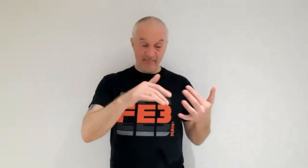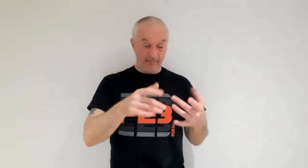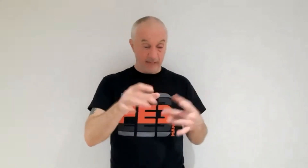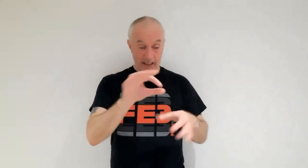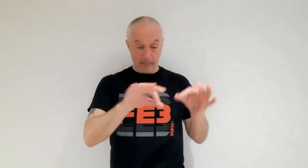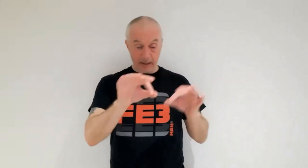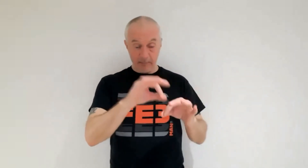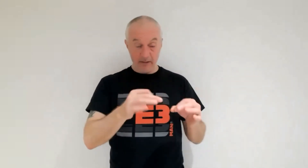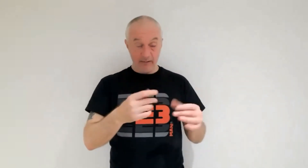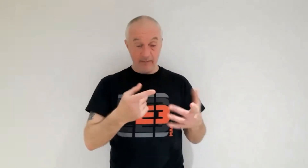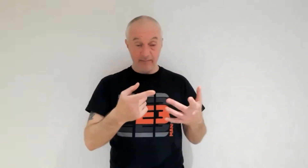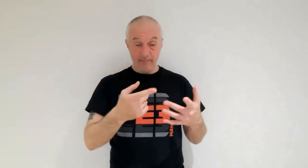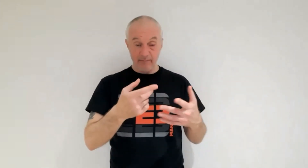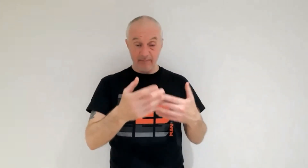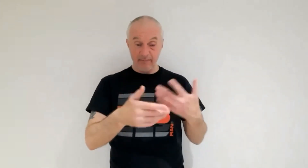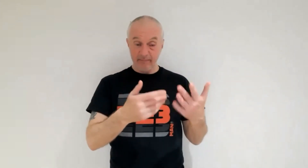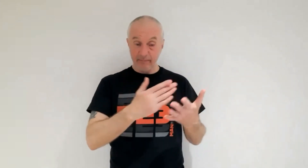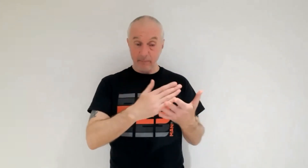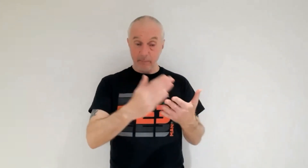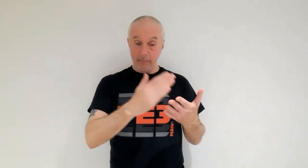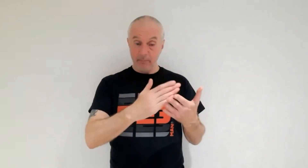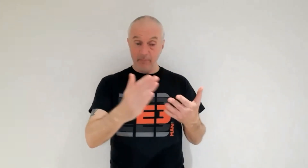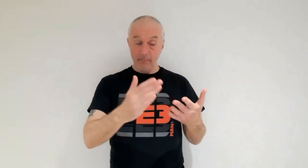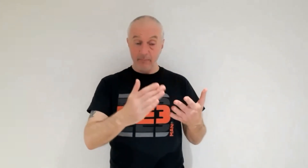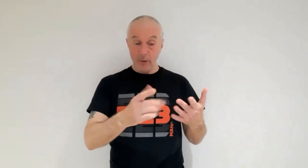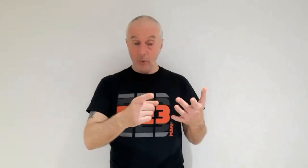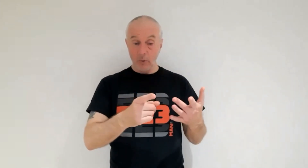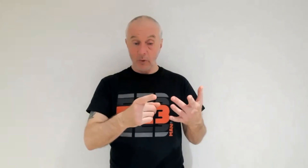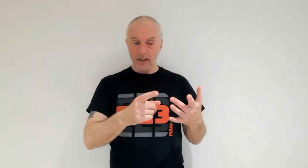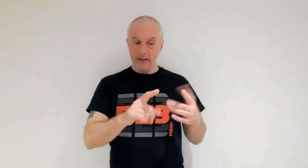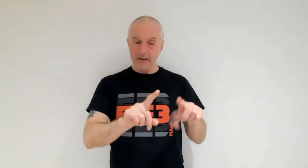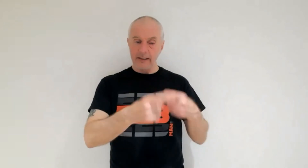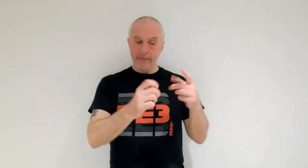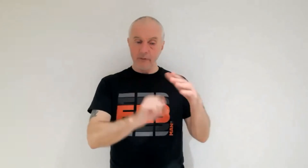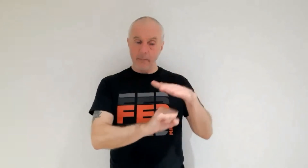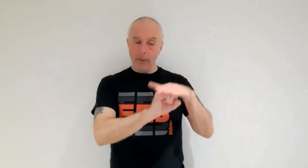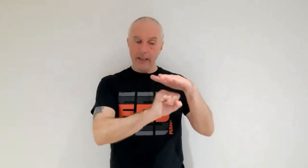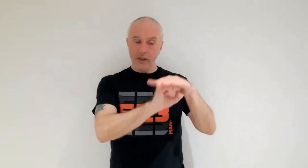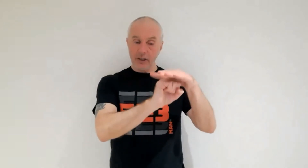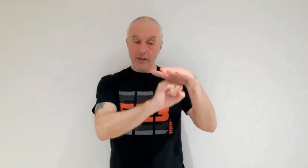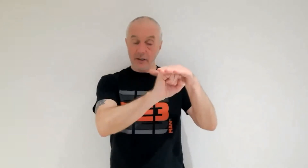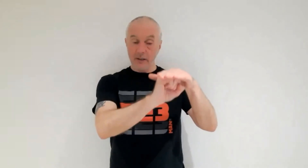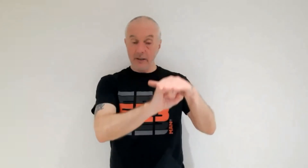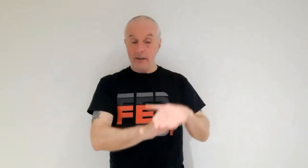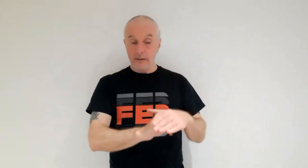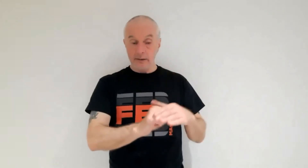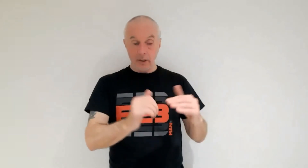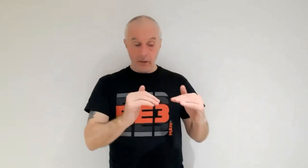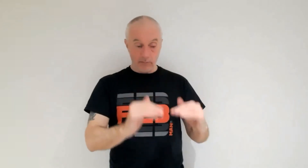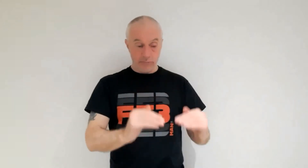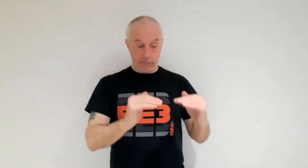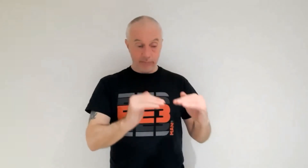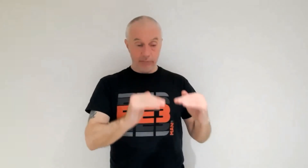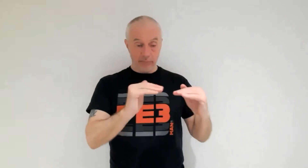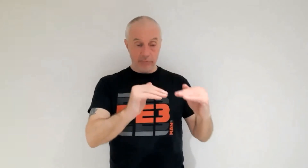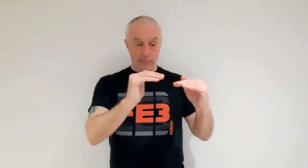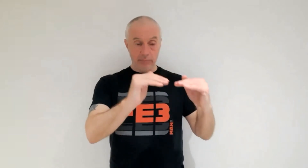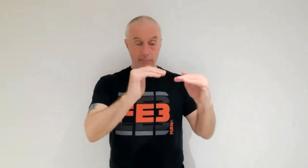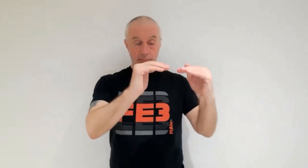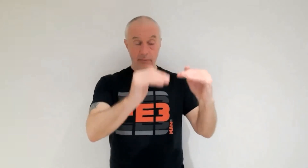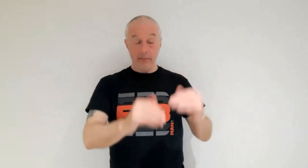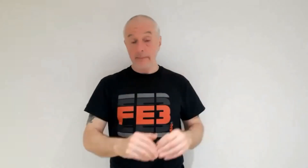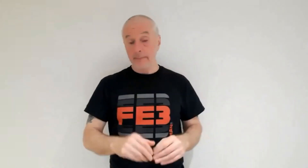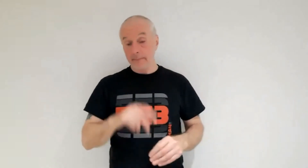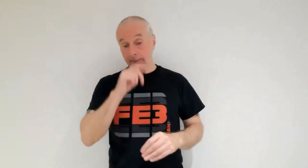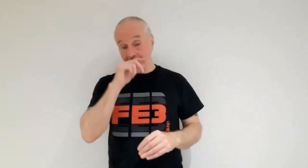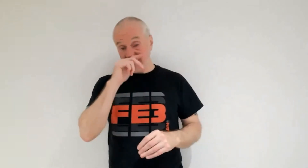to use pure hydrogen at different pressures than a blender at say 5 times the pressure. It also allows